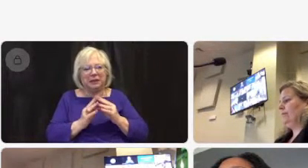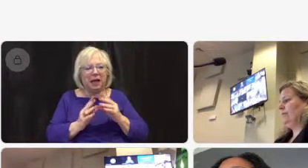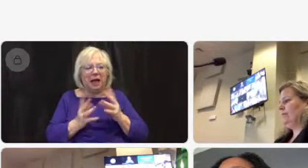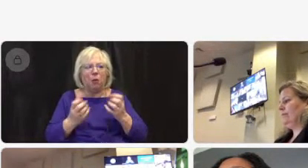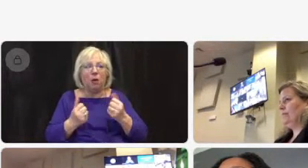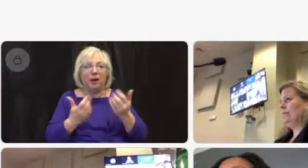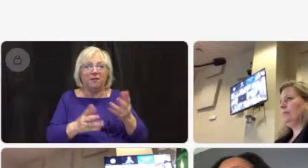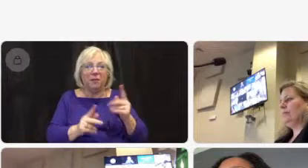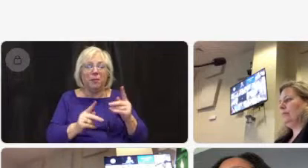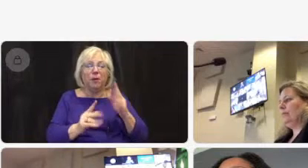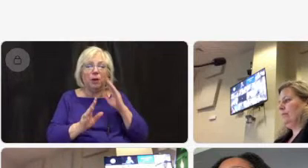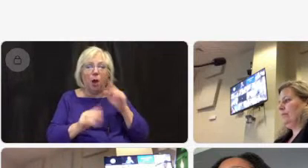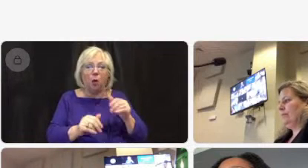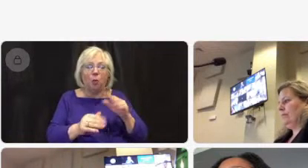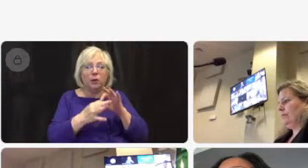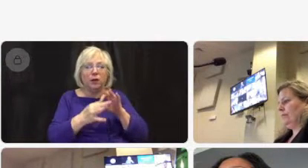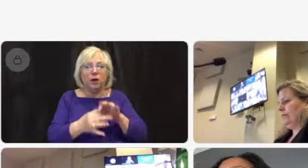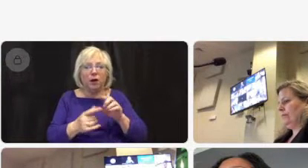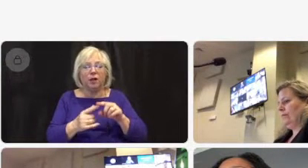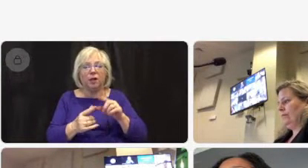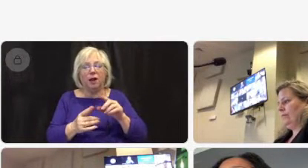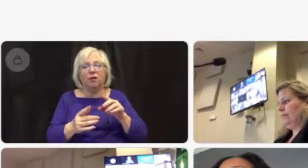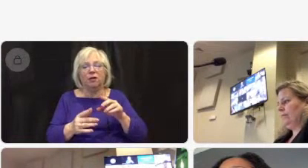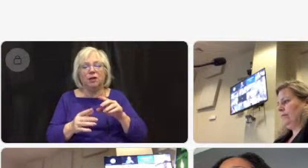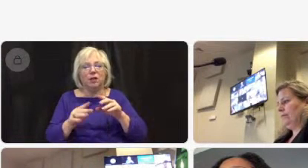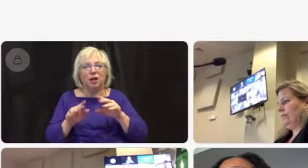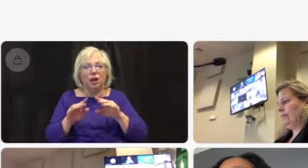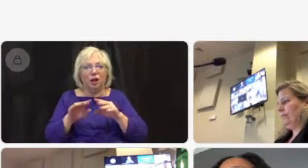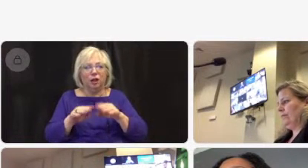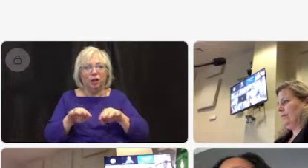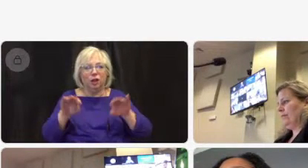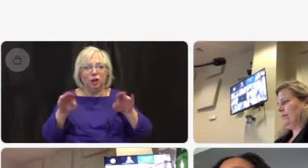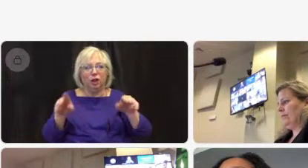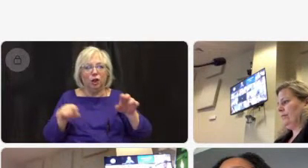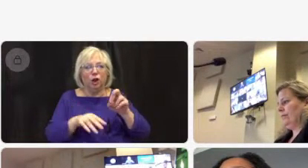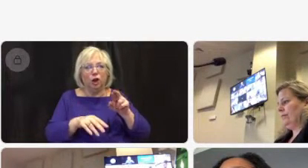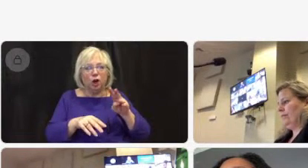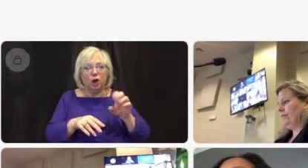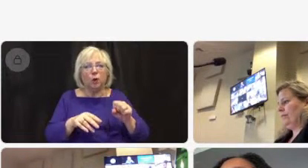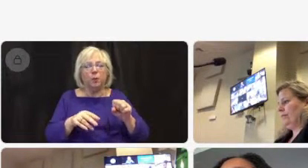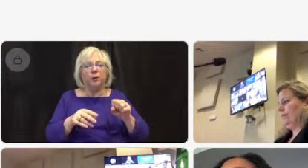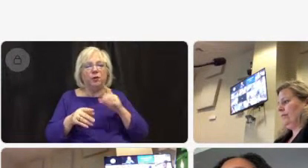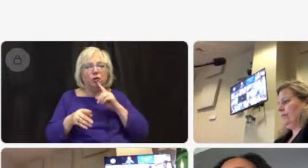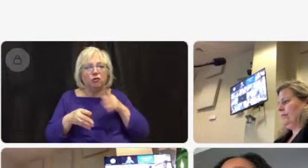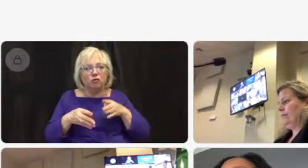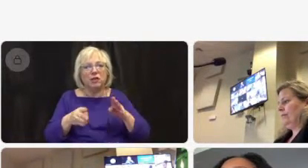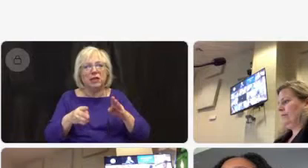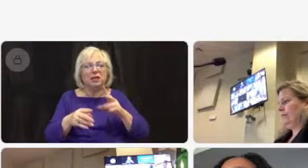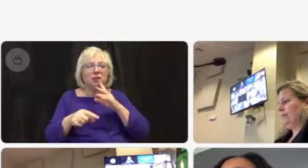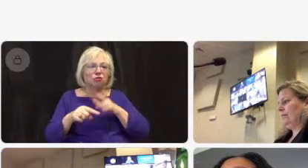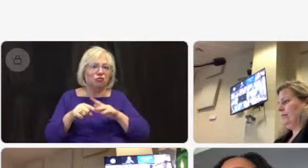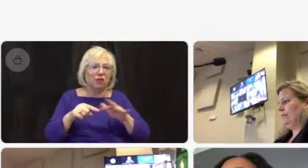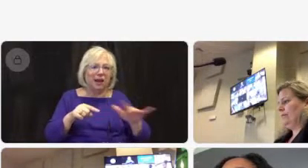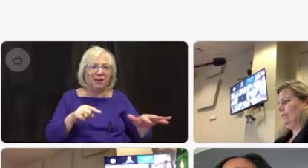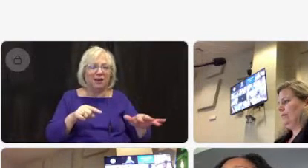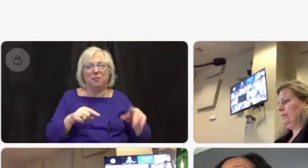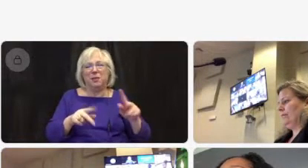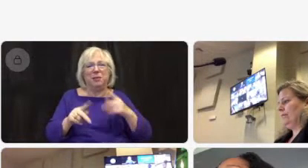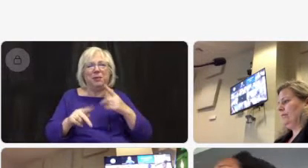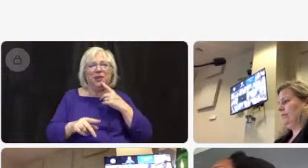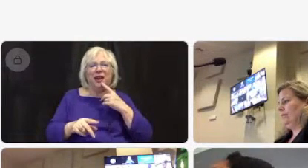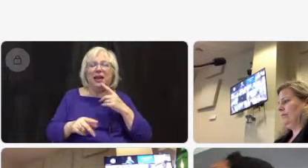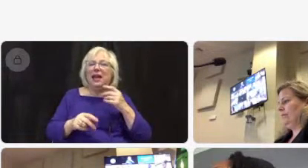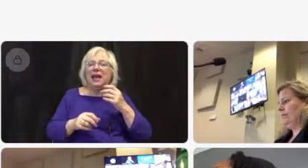streets, curves, drainage issues, because I hear it all the time. My house is flooding. Every time it rains, it's that. And I'm sure we